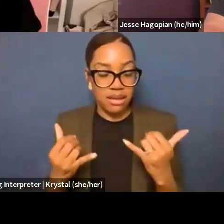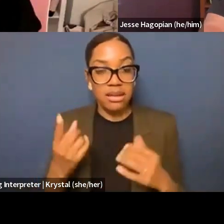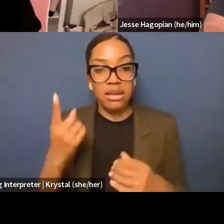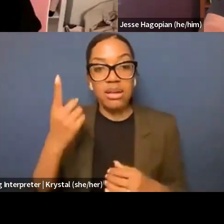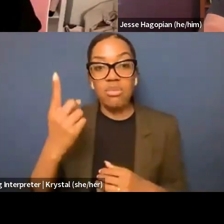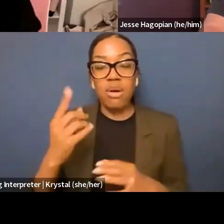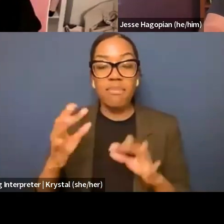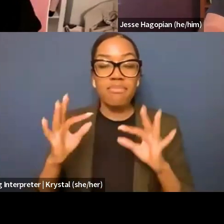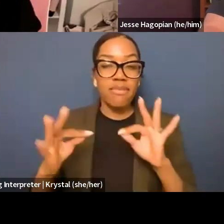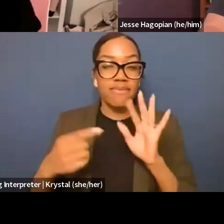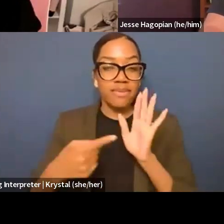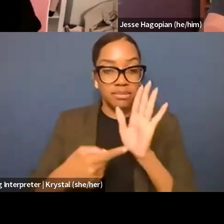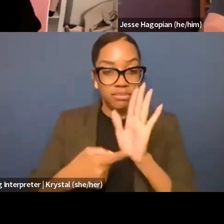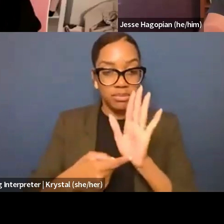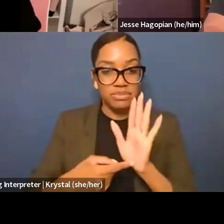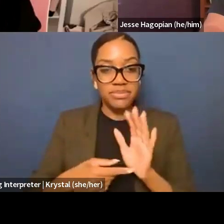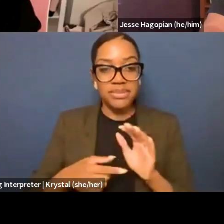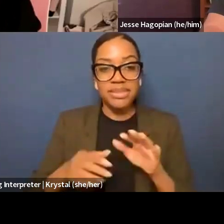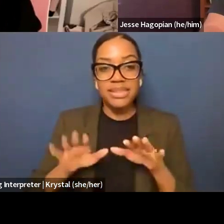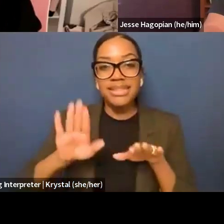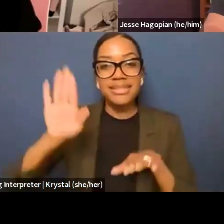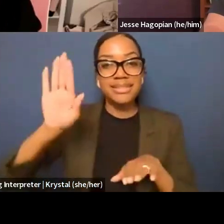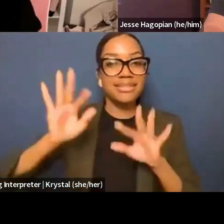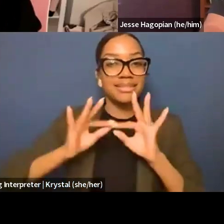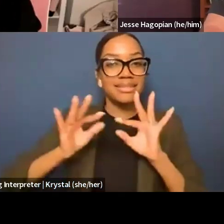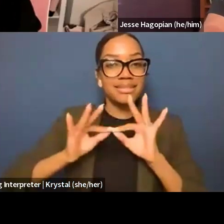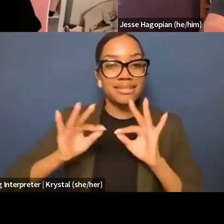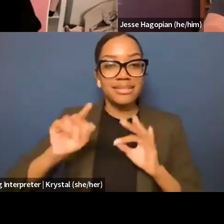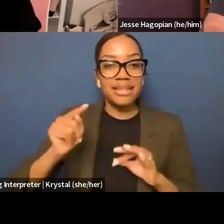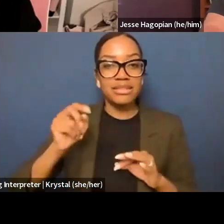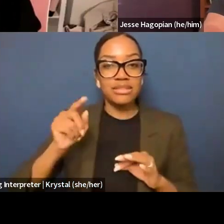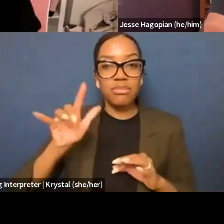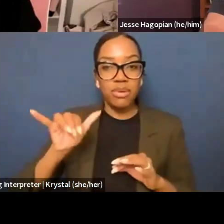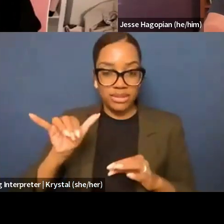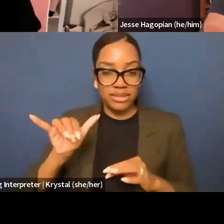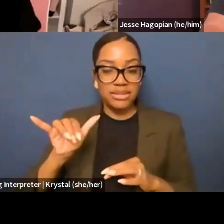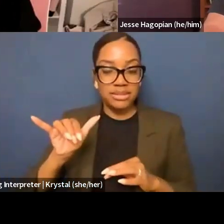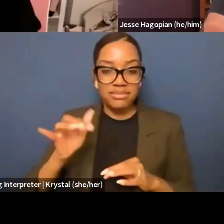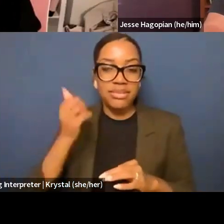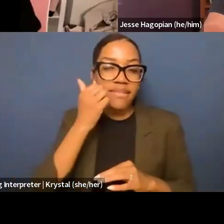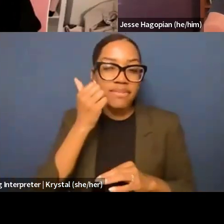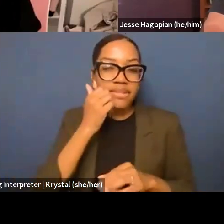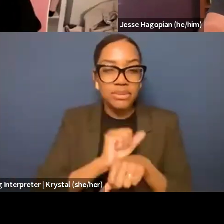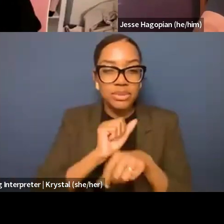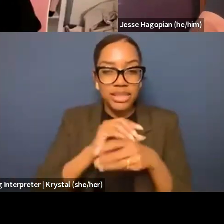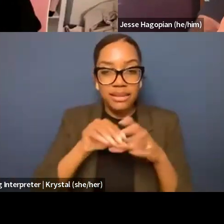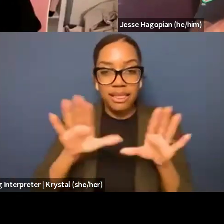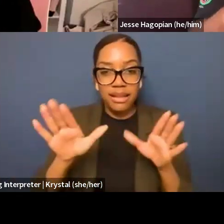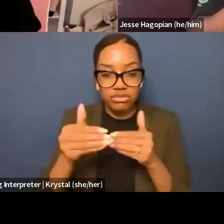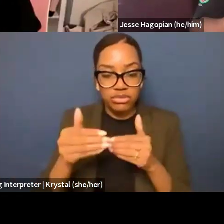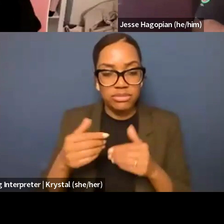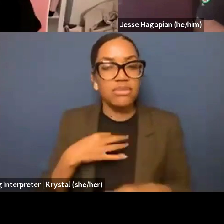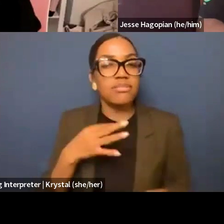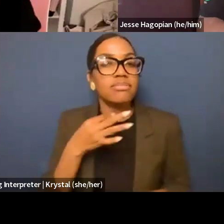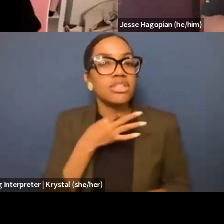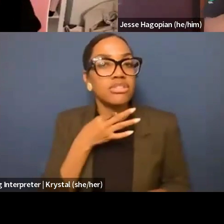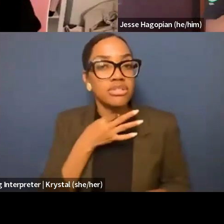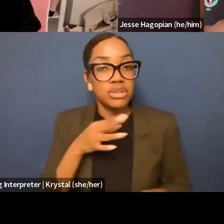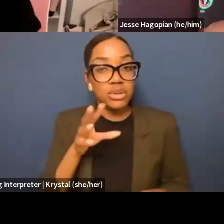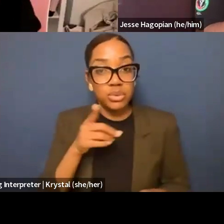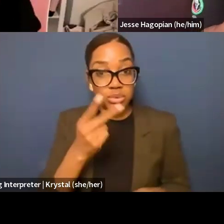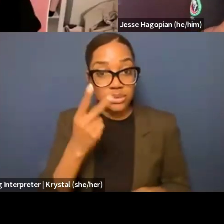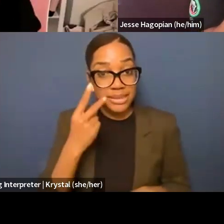of testimony in daily work of the classroom. And I'm curious, do you see a relationship between the